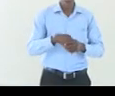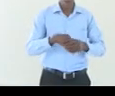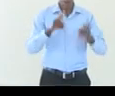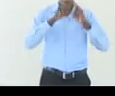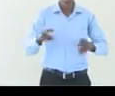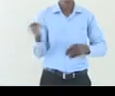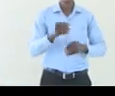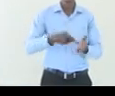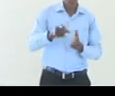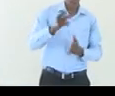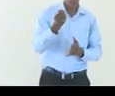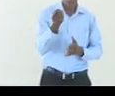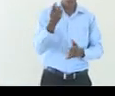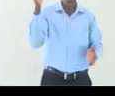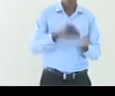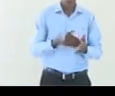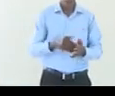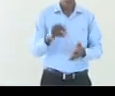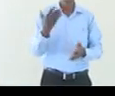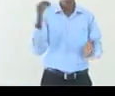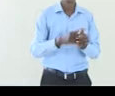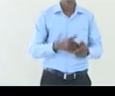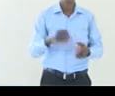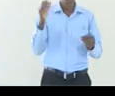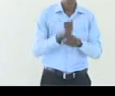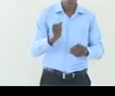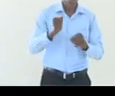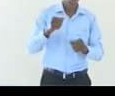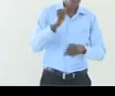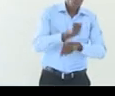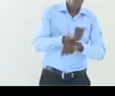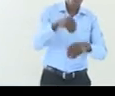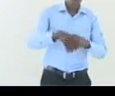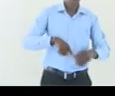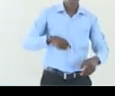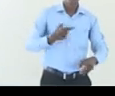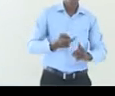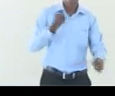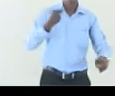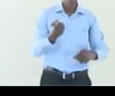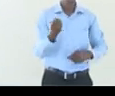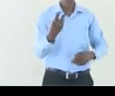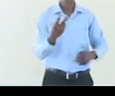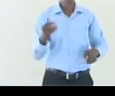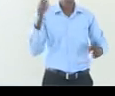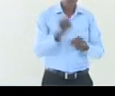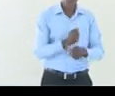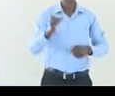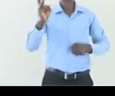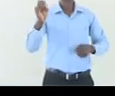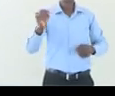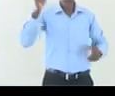or 12,000, and then come to Lagos, then get the person a job. From 12,000, the person is earning